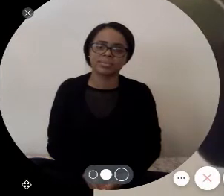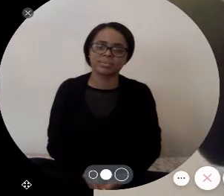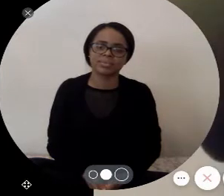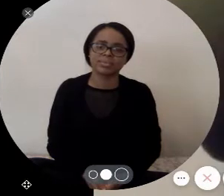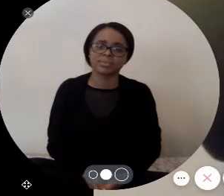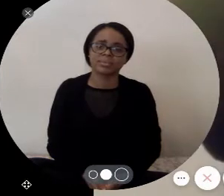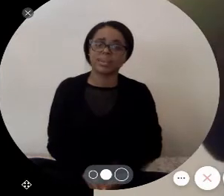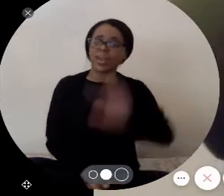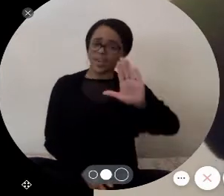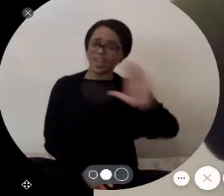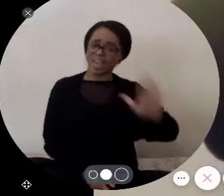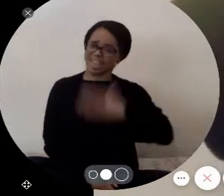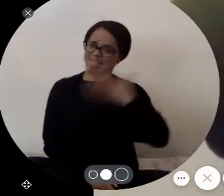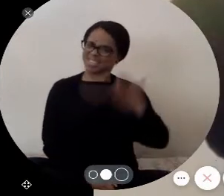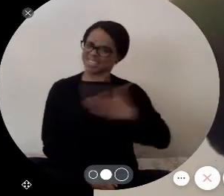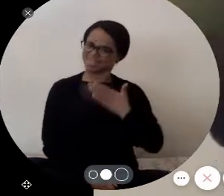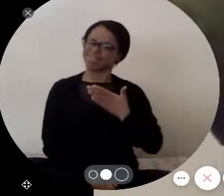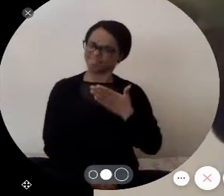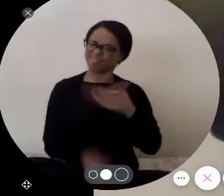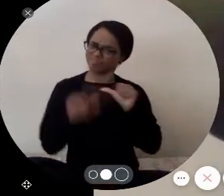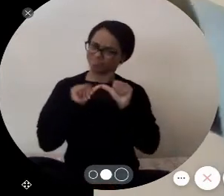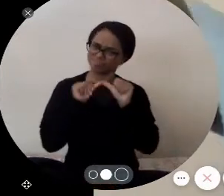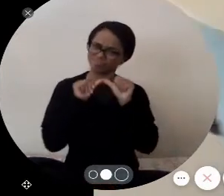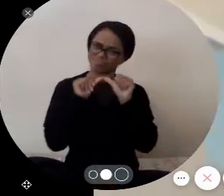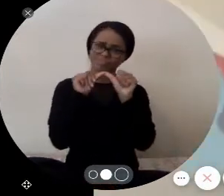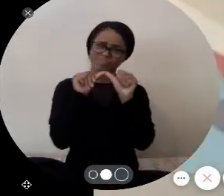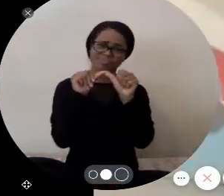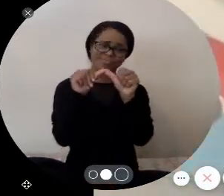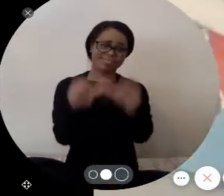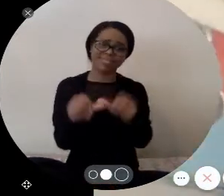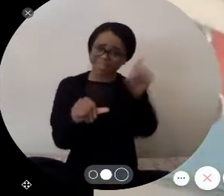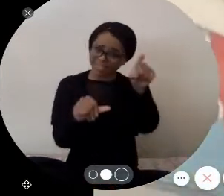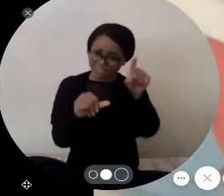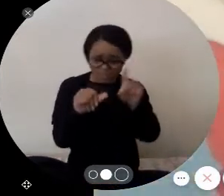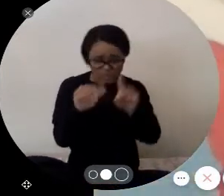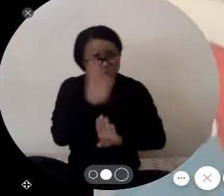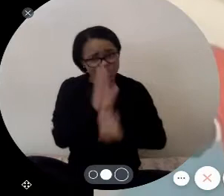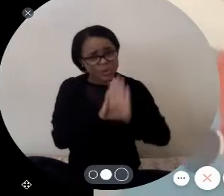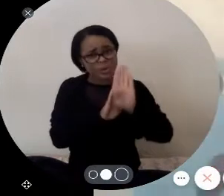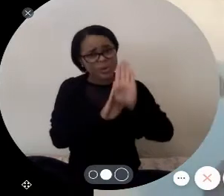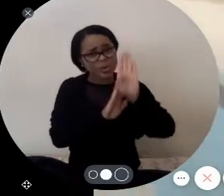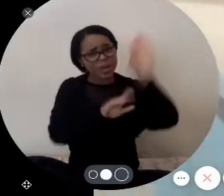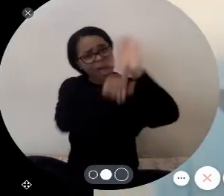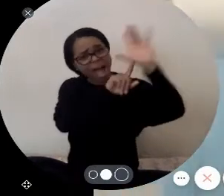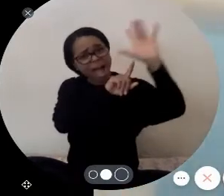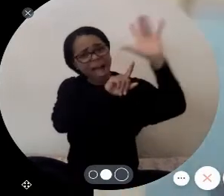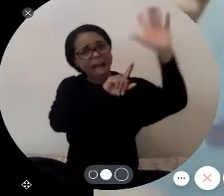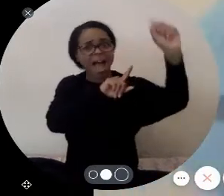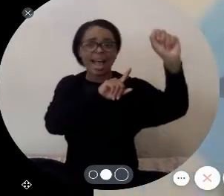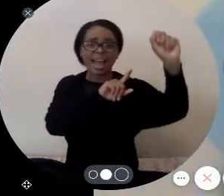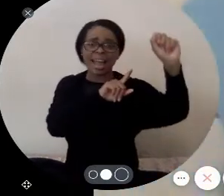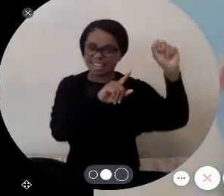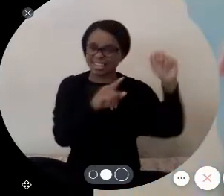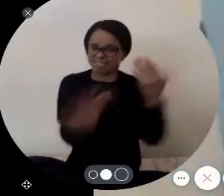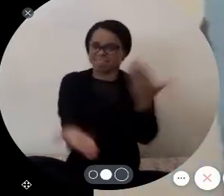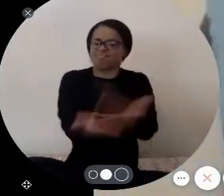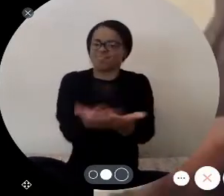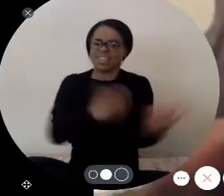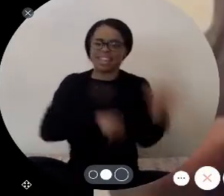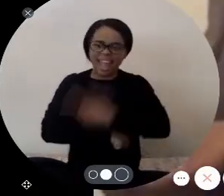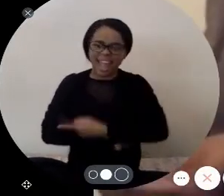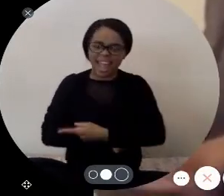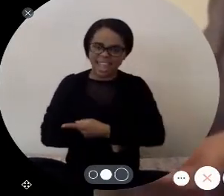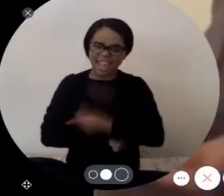Her happiness was endless. Her delight only grew until the day others doubted she flew.